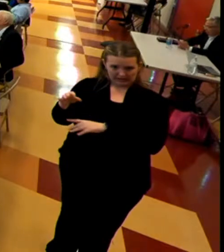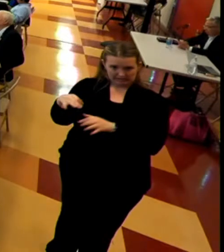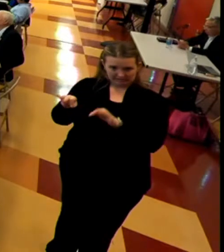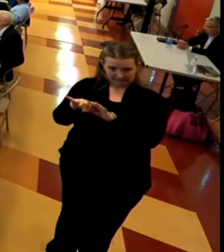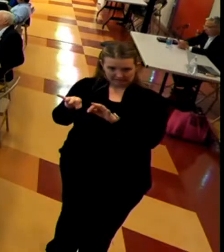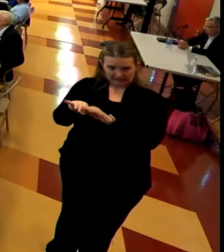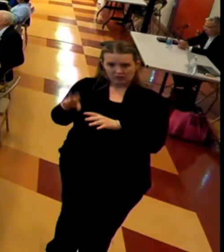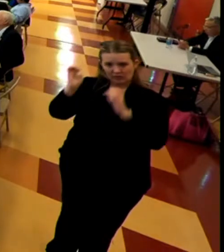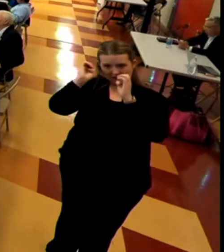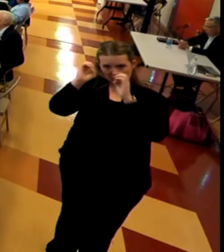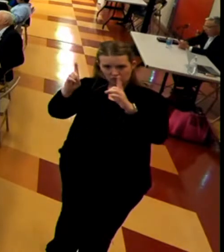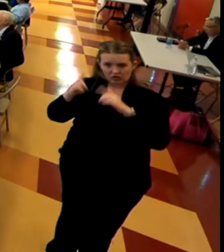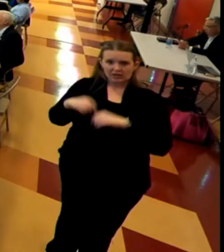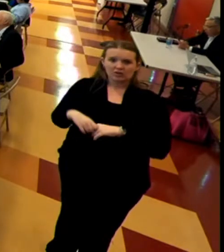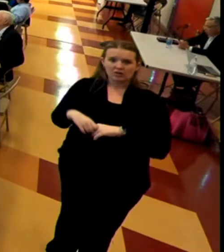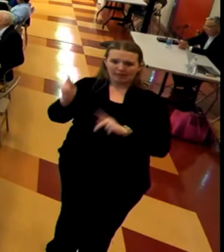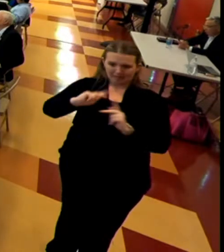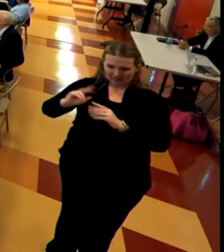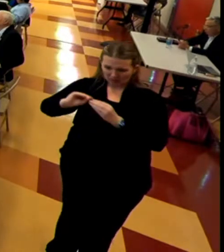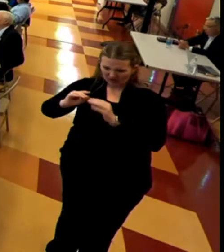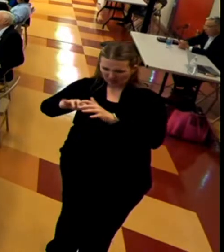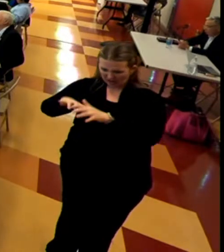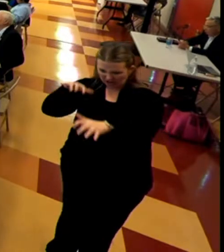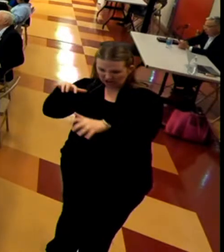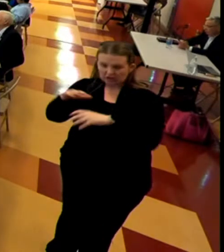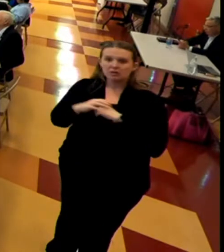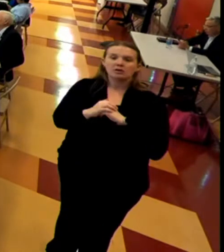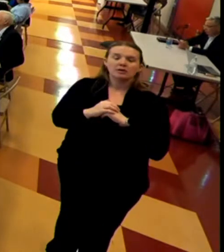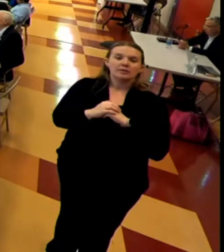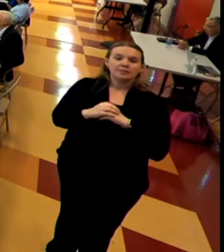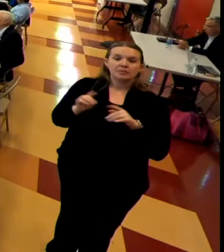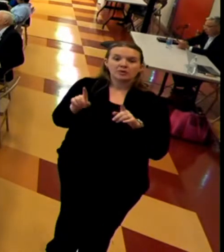education, density, and also the